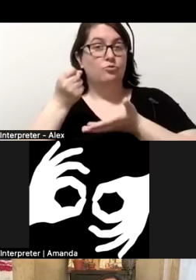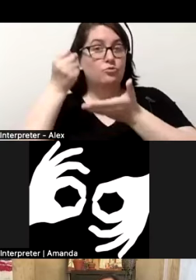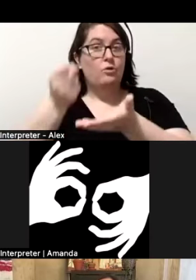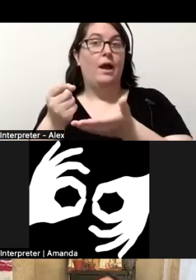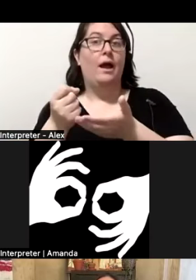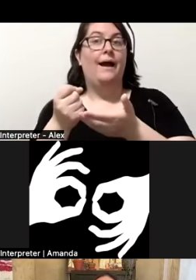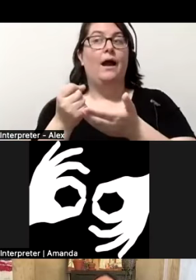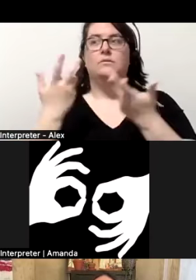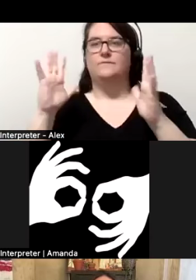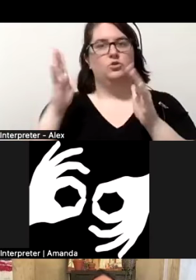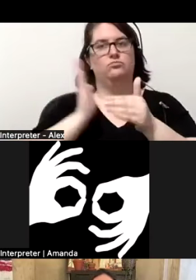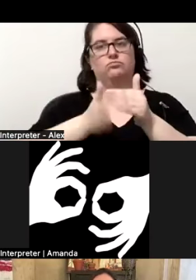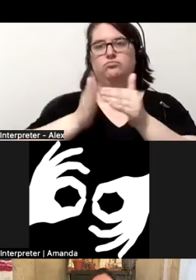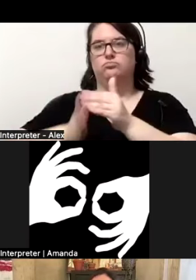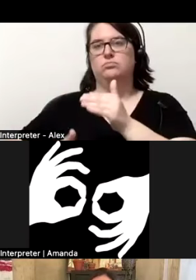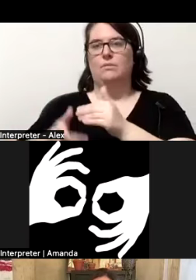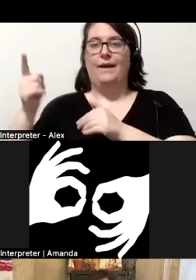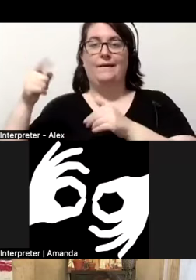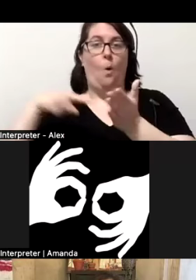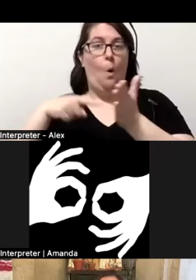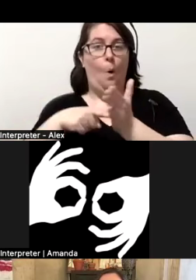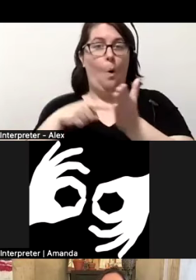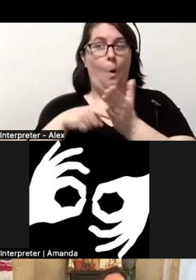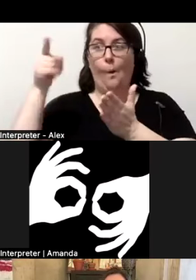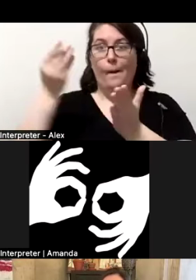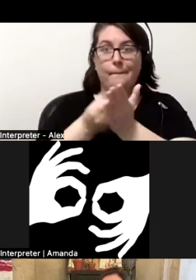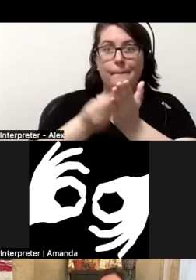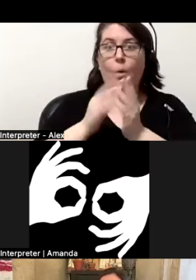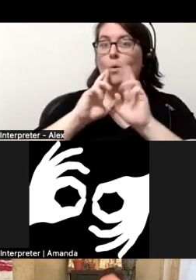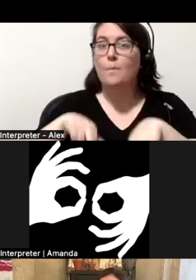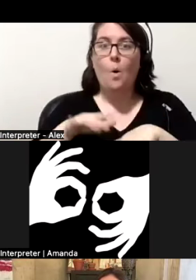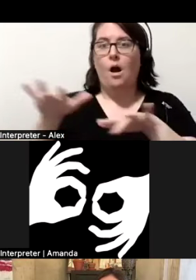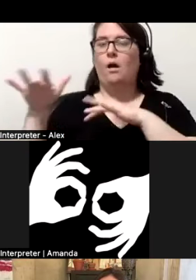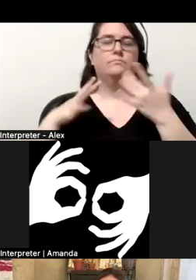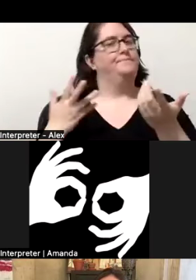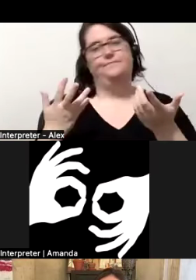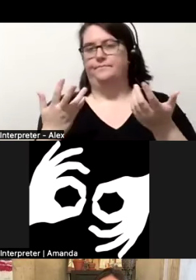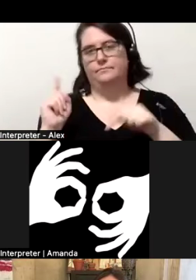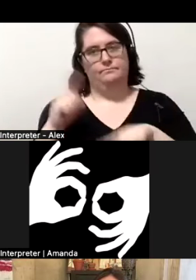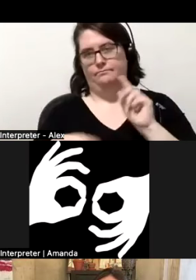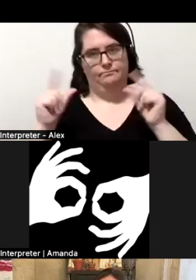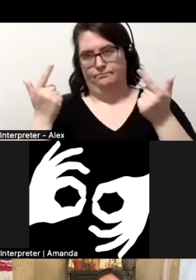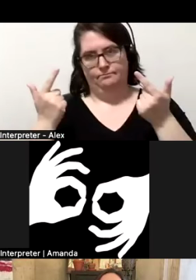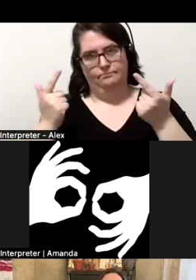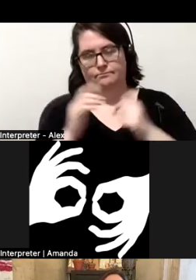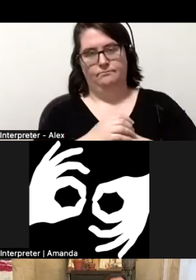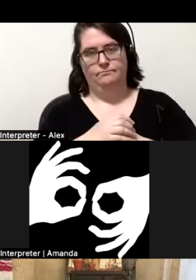you've successfully completed your projects and submitted your final reports, and you don't have any outstanding invoices with any city departments. If you